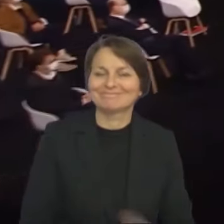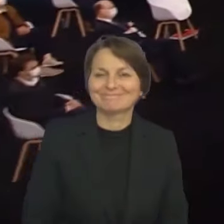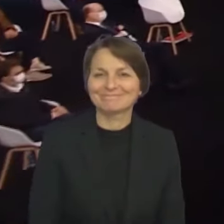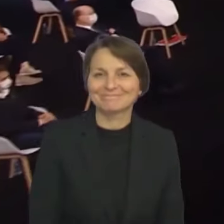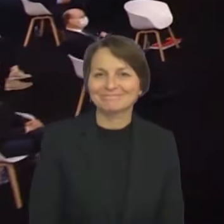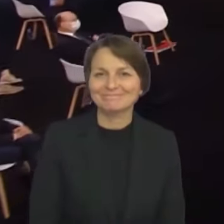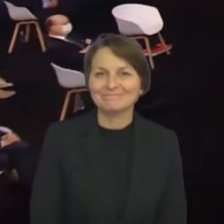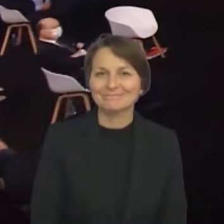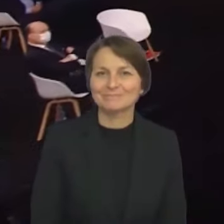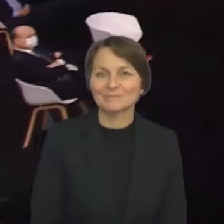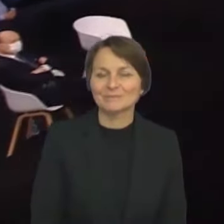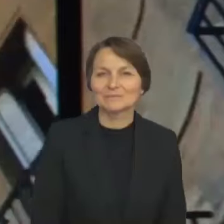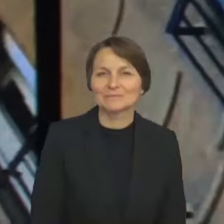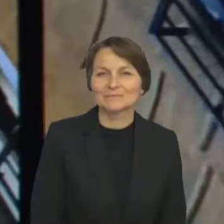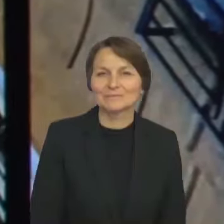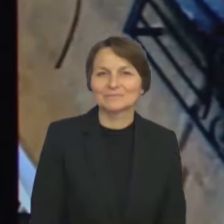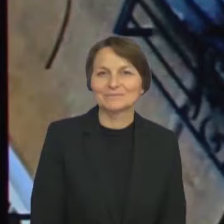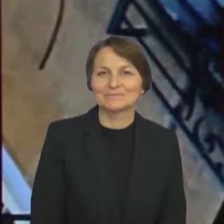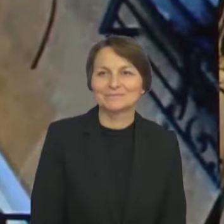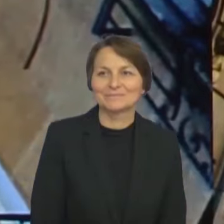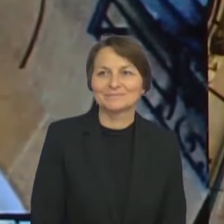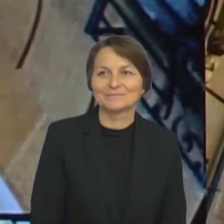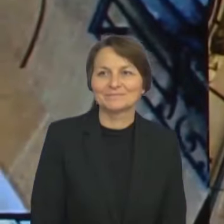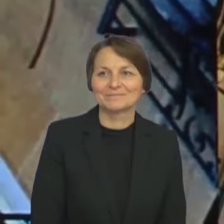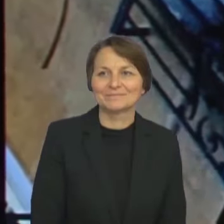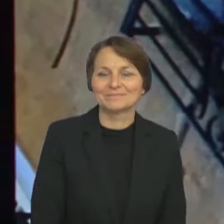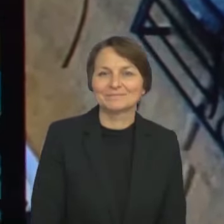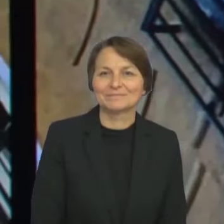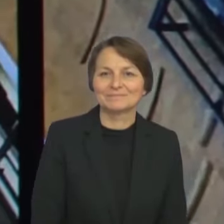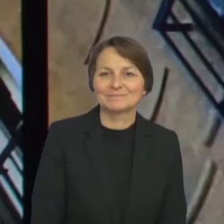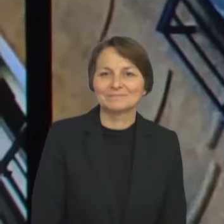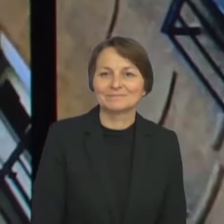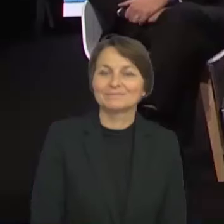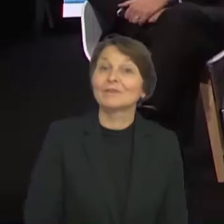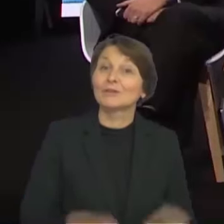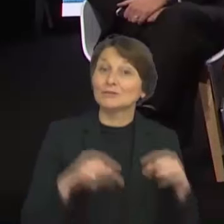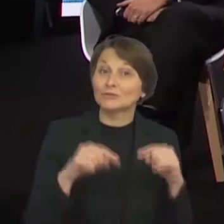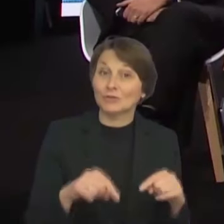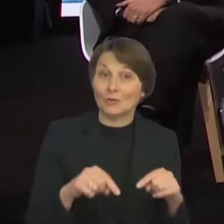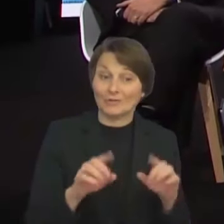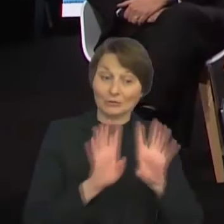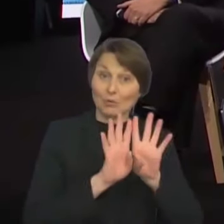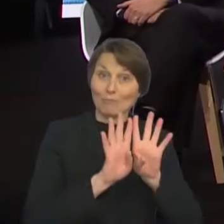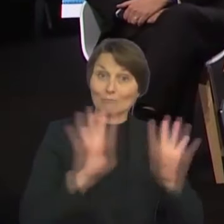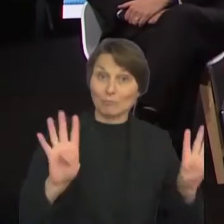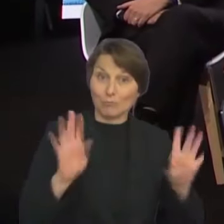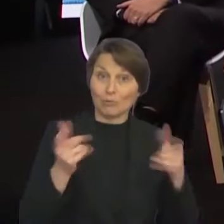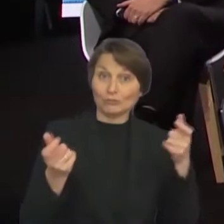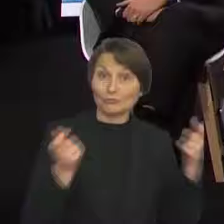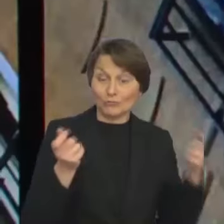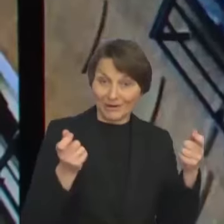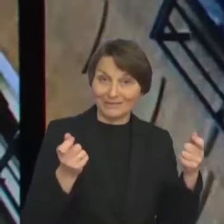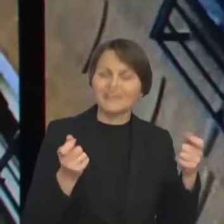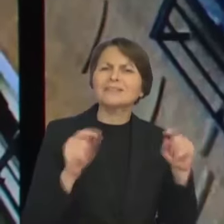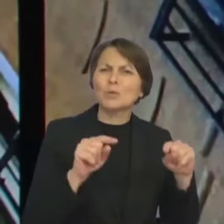Afin d'accompagner l'évolution du... In order to accompany the evolution of the board of directors and to limit the number of